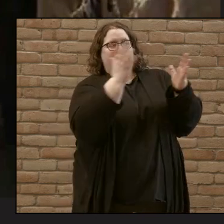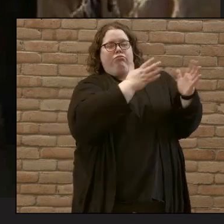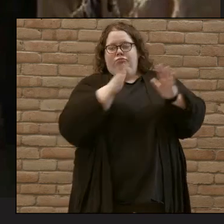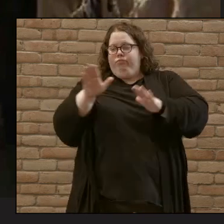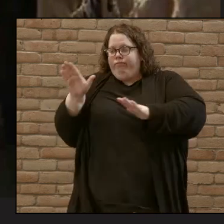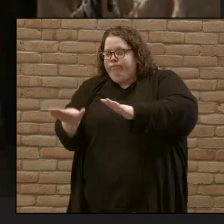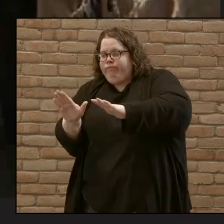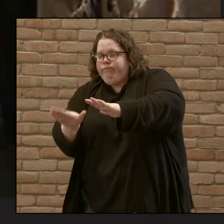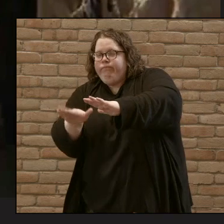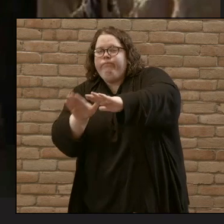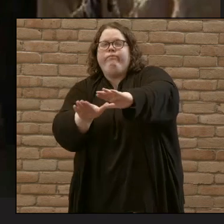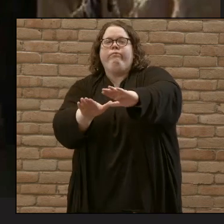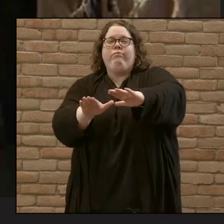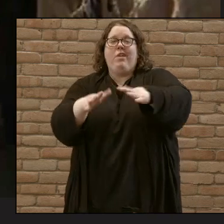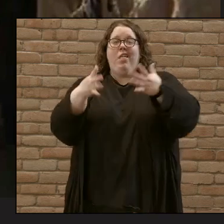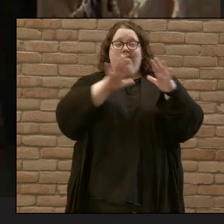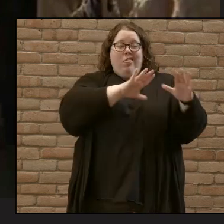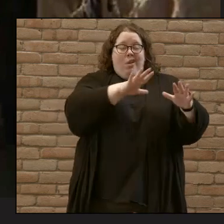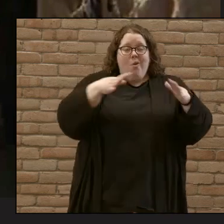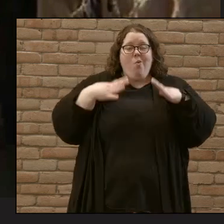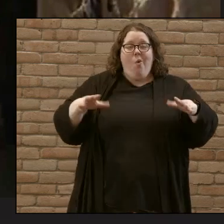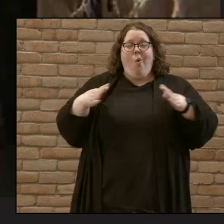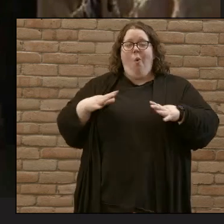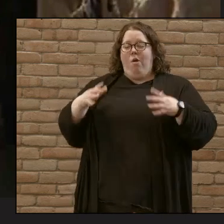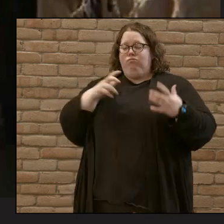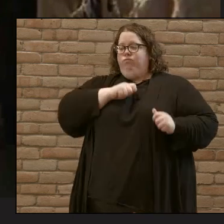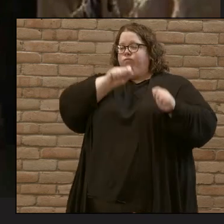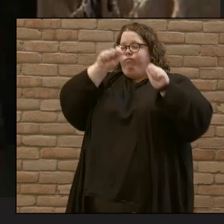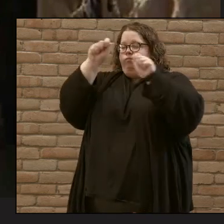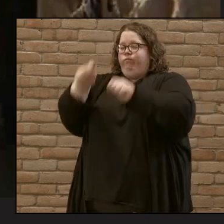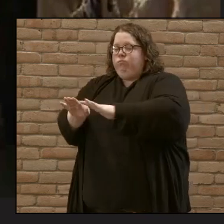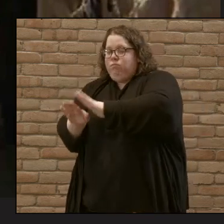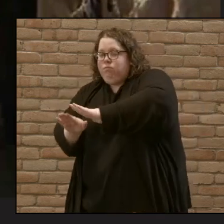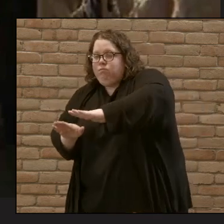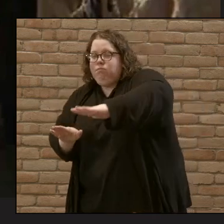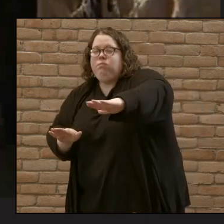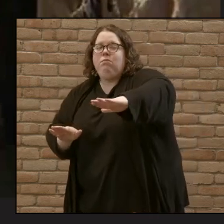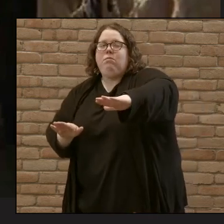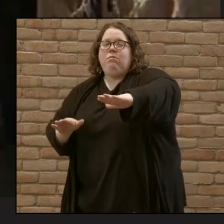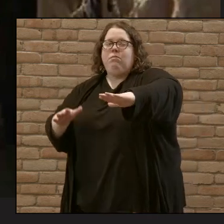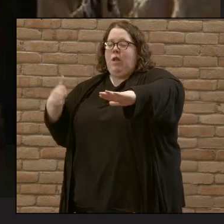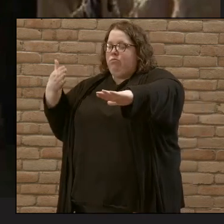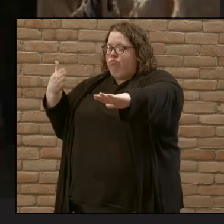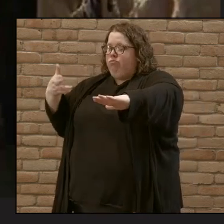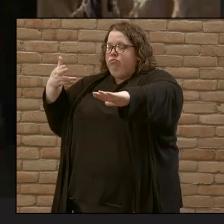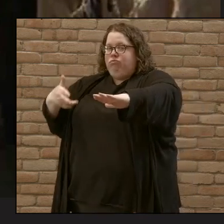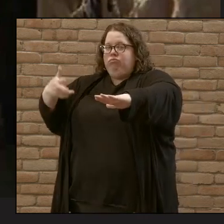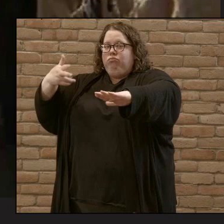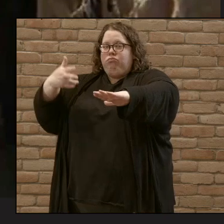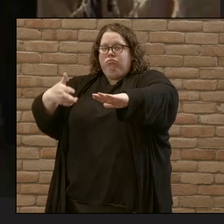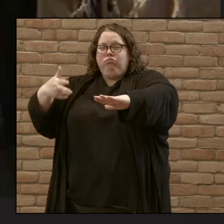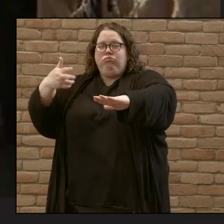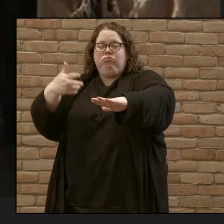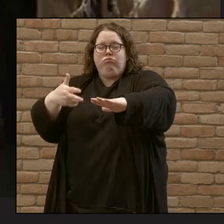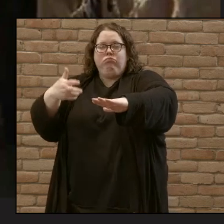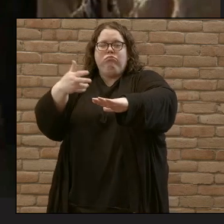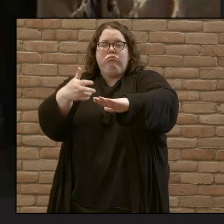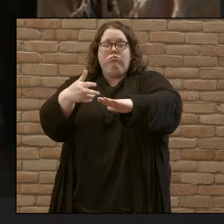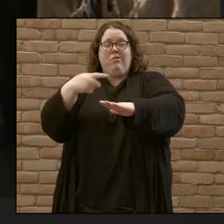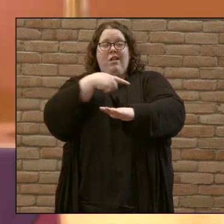taking off their garments and laying them before him as he approaches, and they are